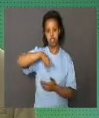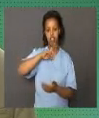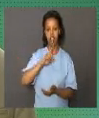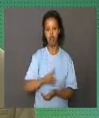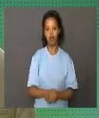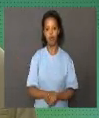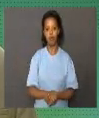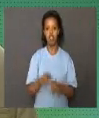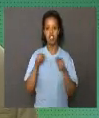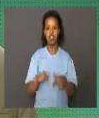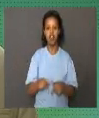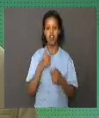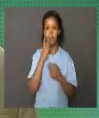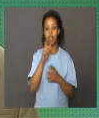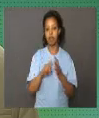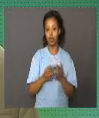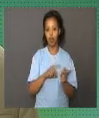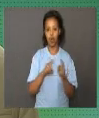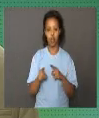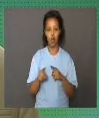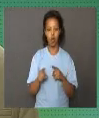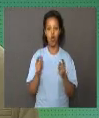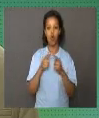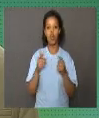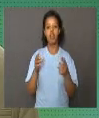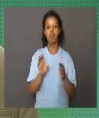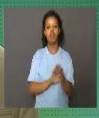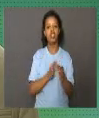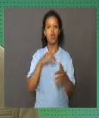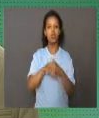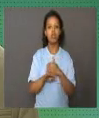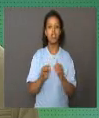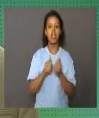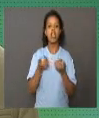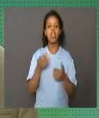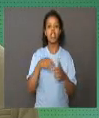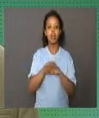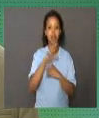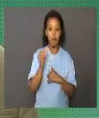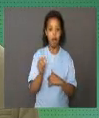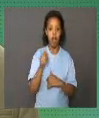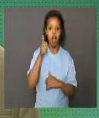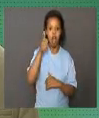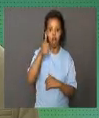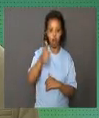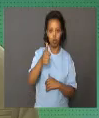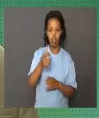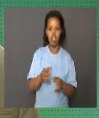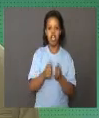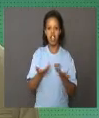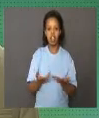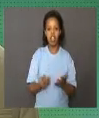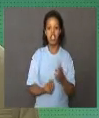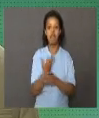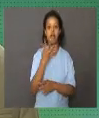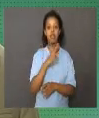are going to look at how it enters a cell, multiplies, and eventually leads